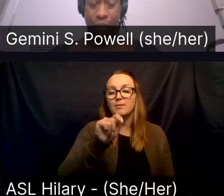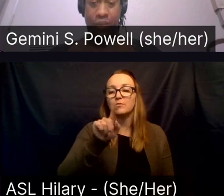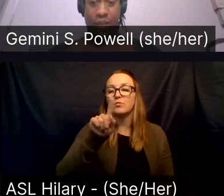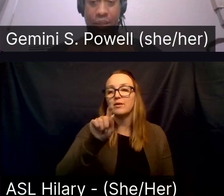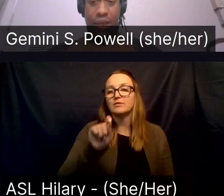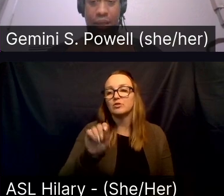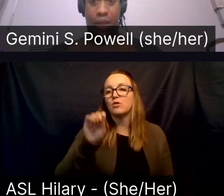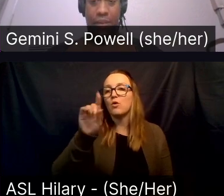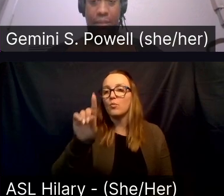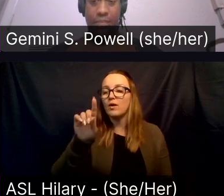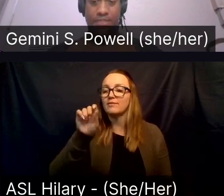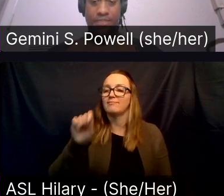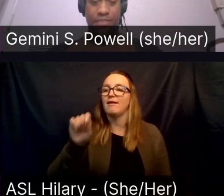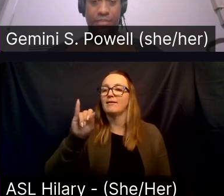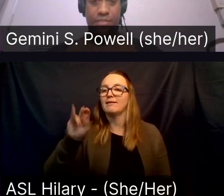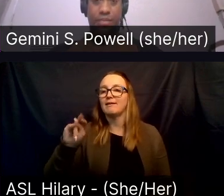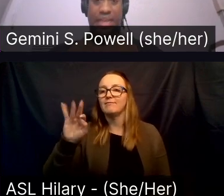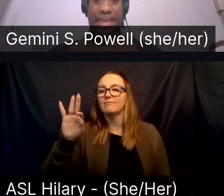javascript101.info.